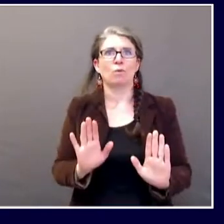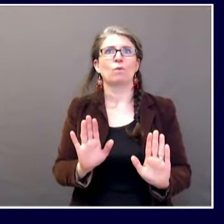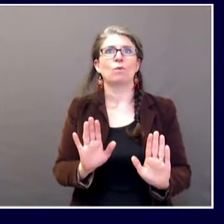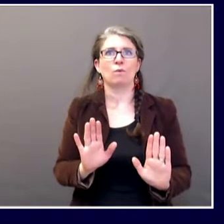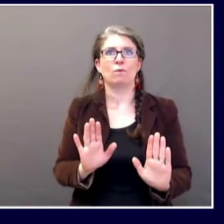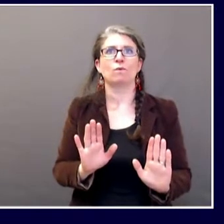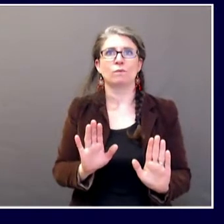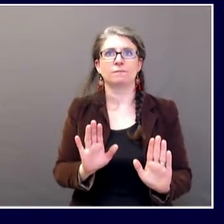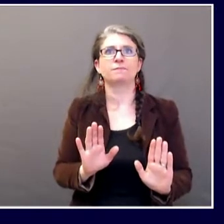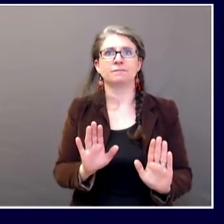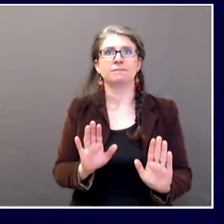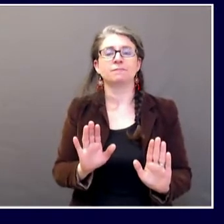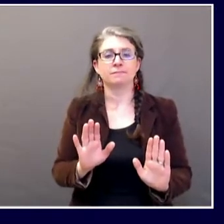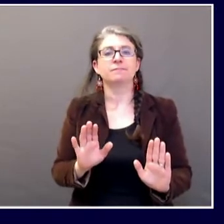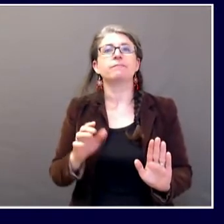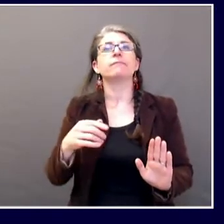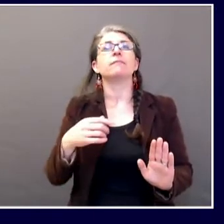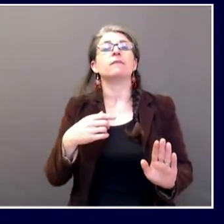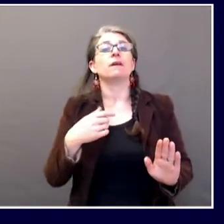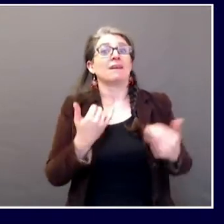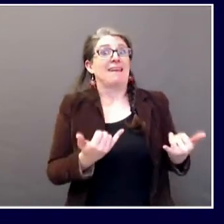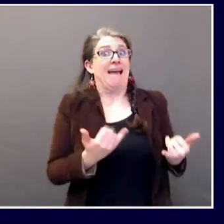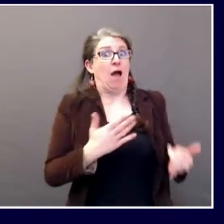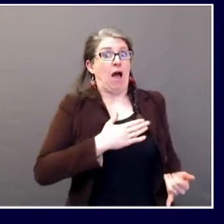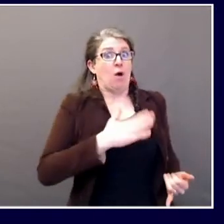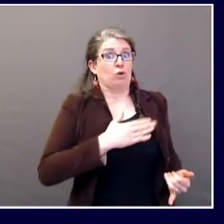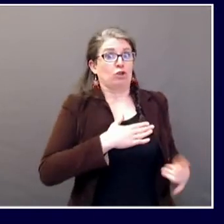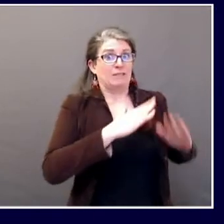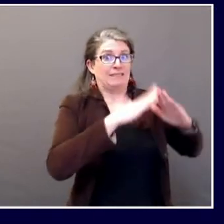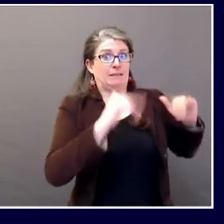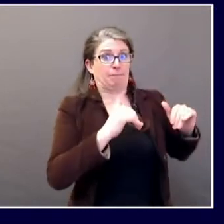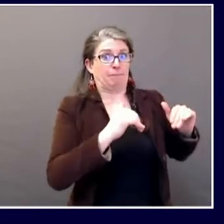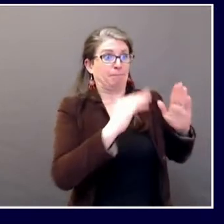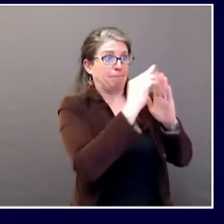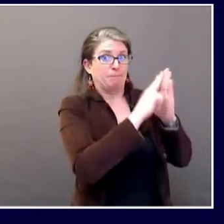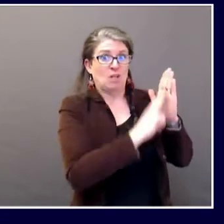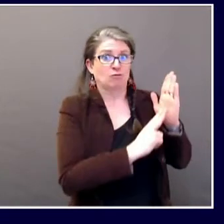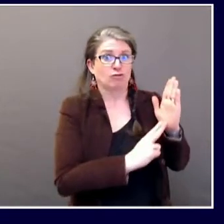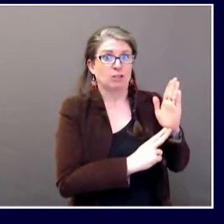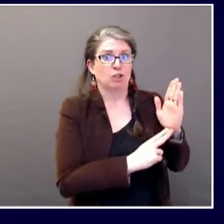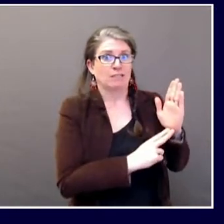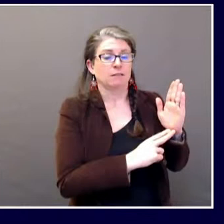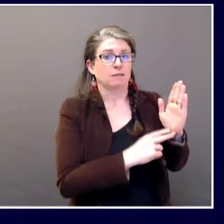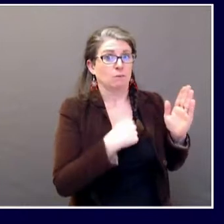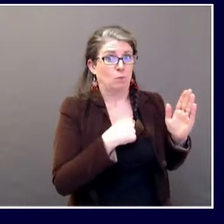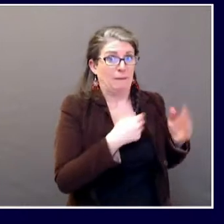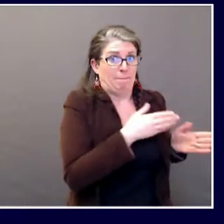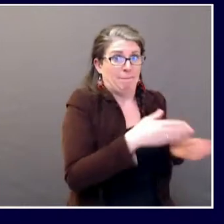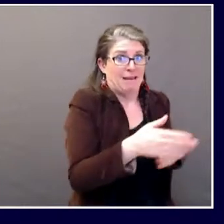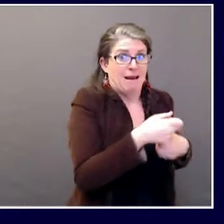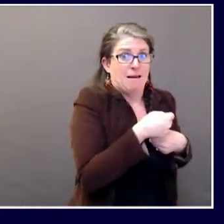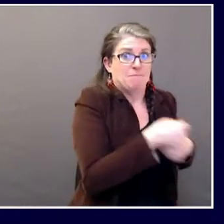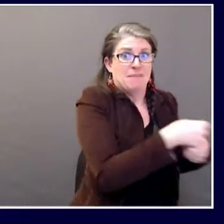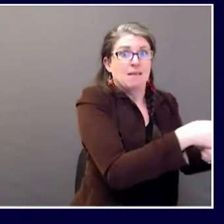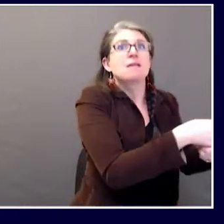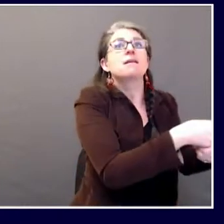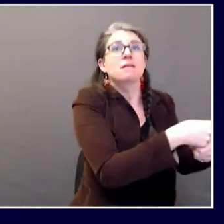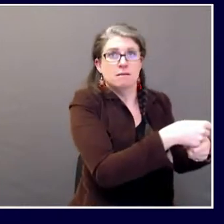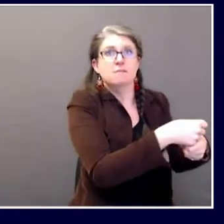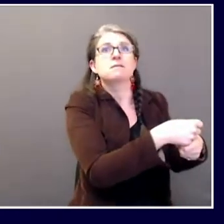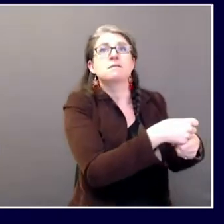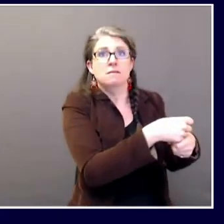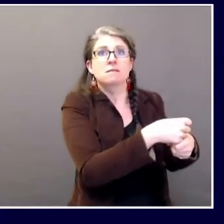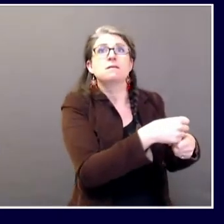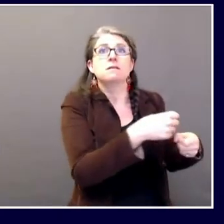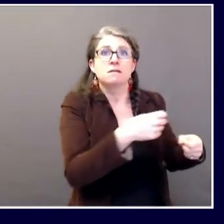system, I feel it bears note. It's got to work. I'll just start there. It actually has